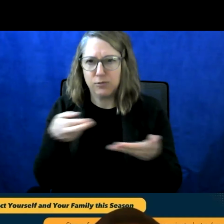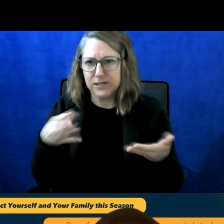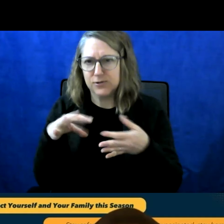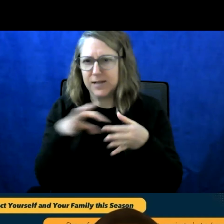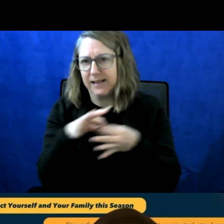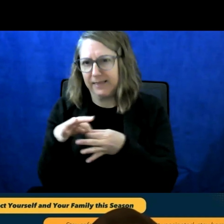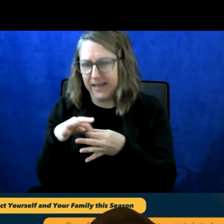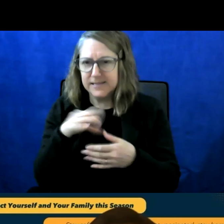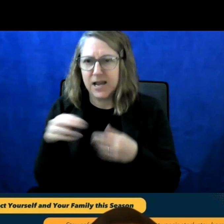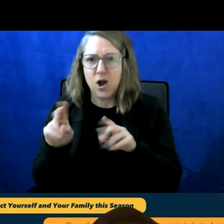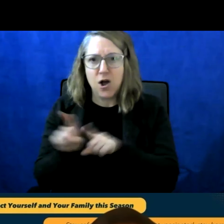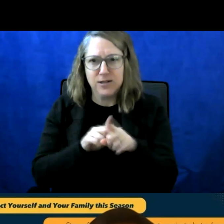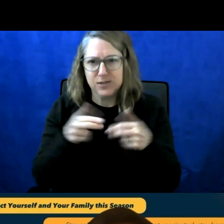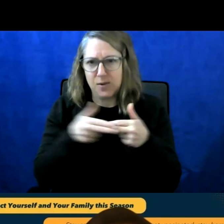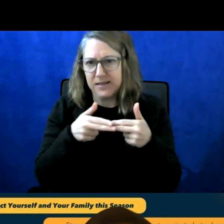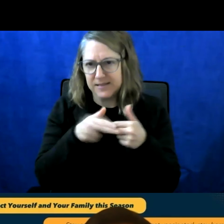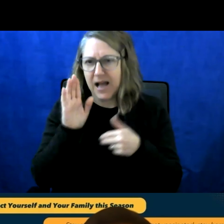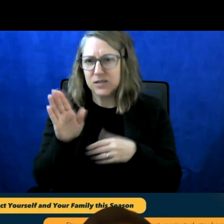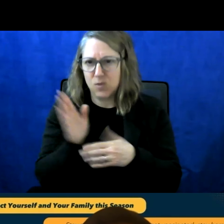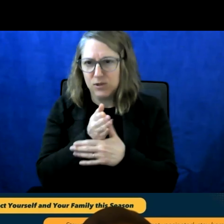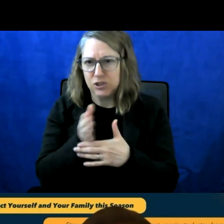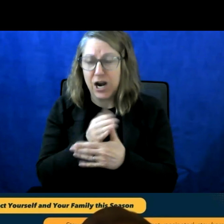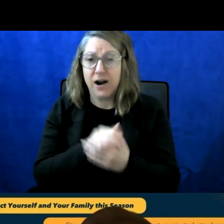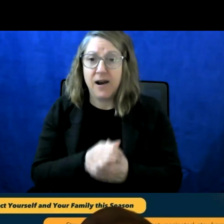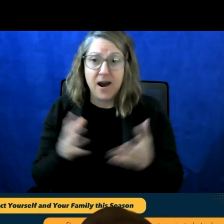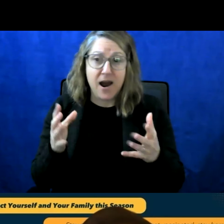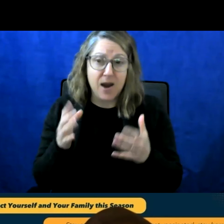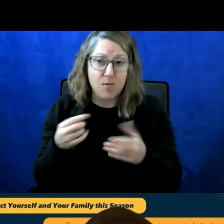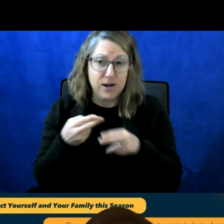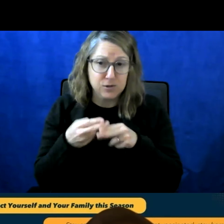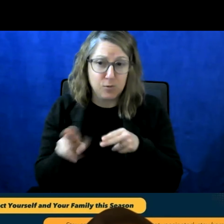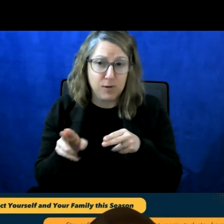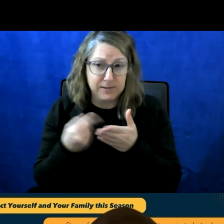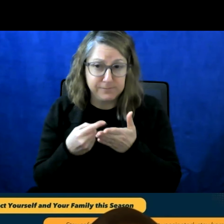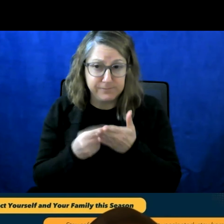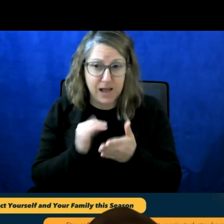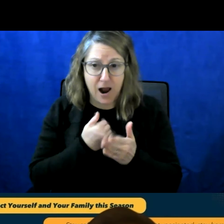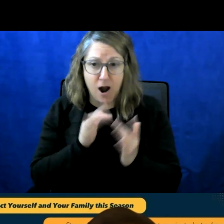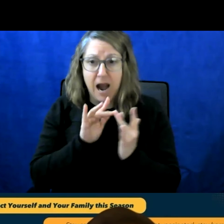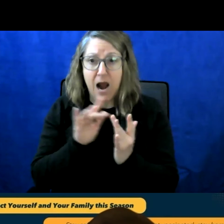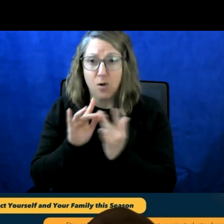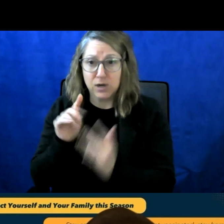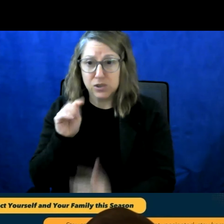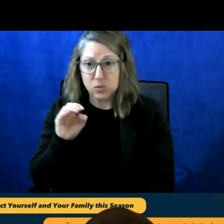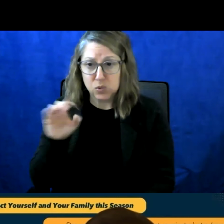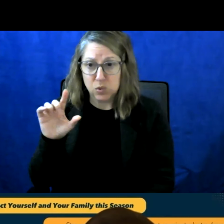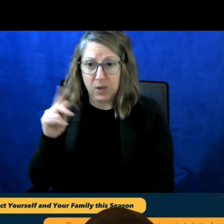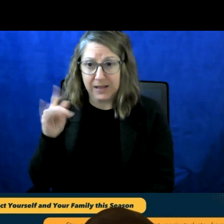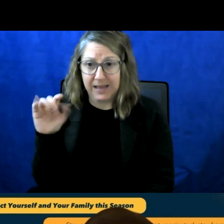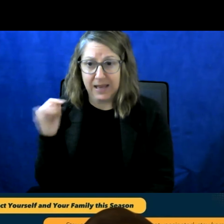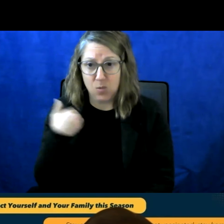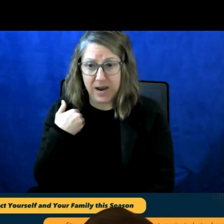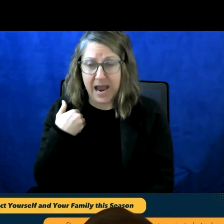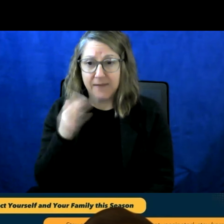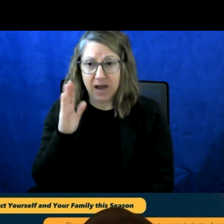the slide deck as well. We'll share that out. I wanted to go over really quickly with you guys our outreach toolkit that we have. So I'll just share my